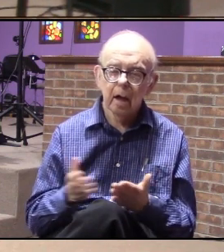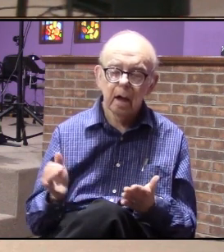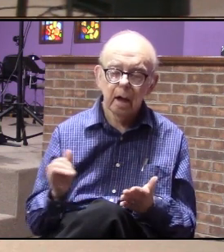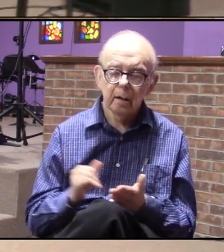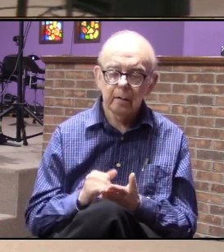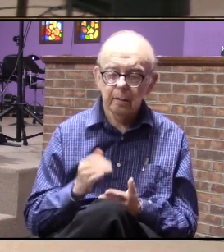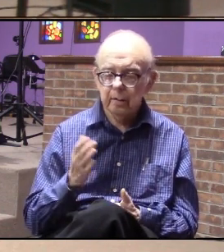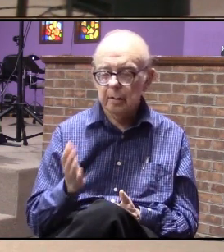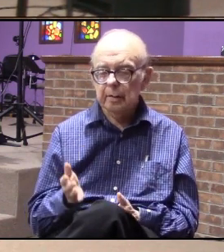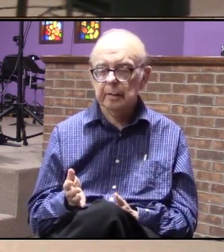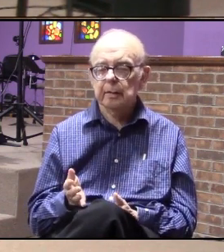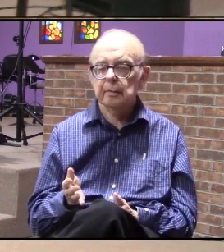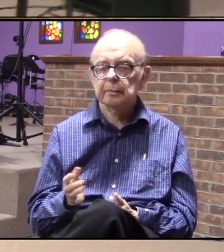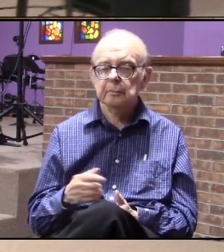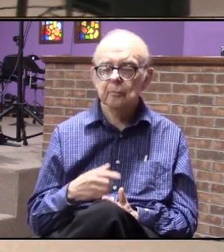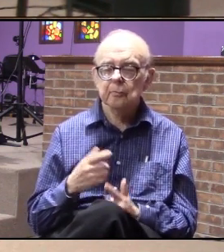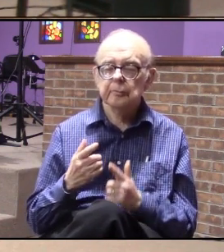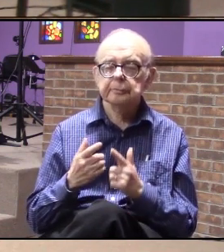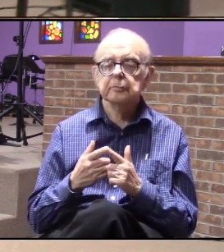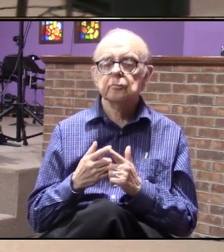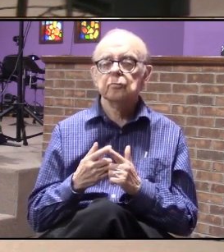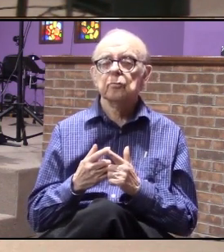there. And then